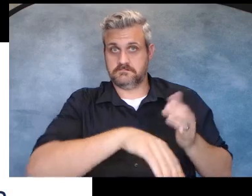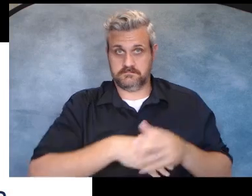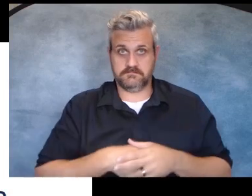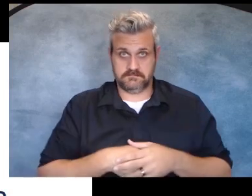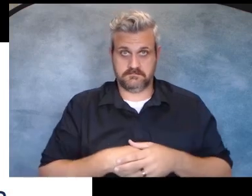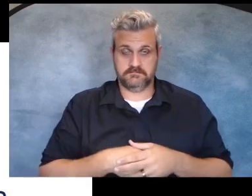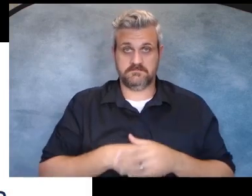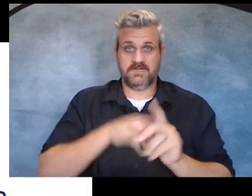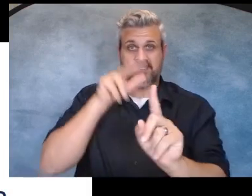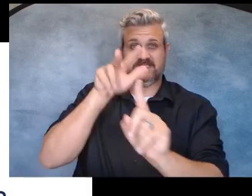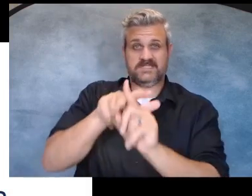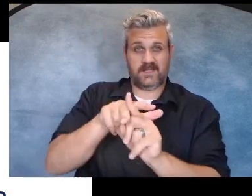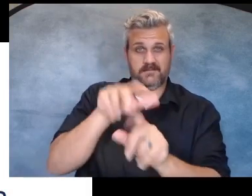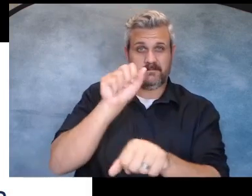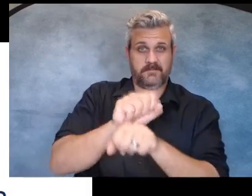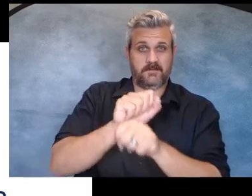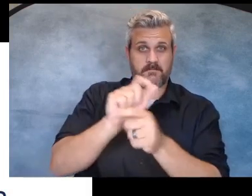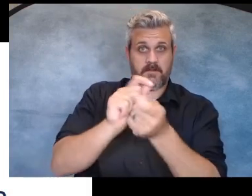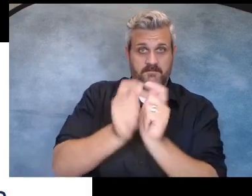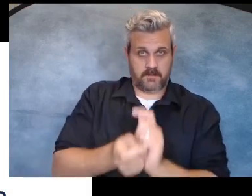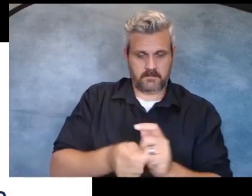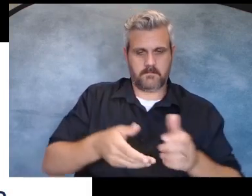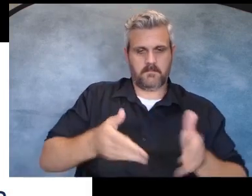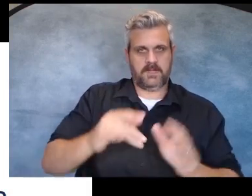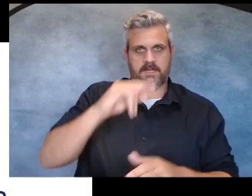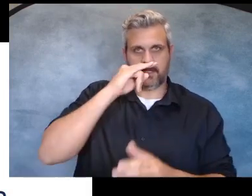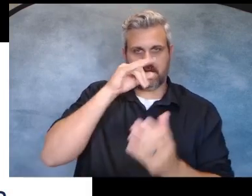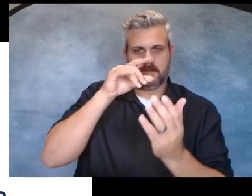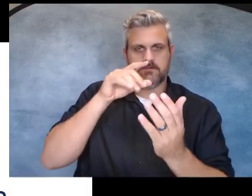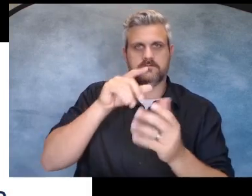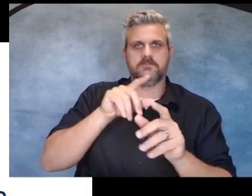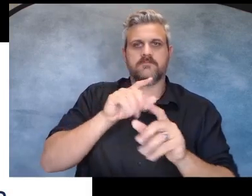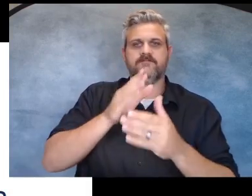projects. Assignment modification allow a child to